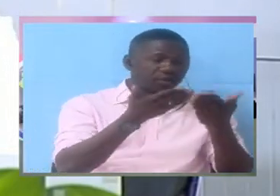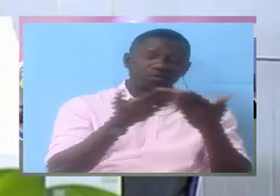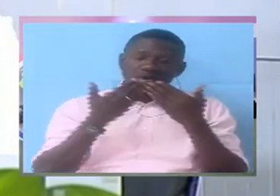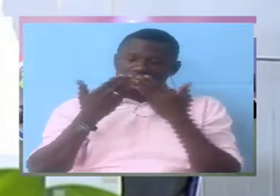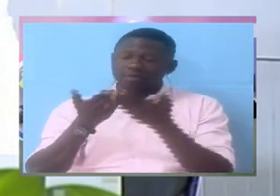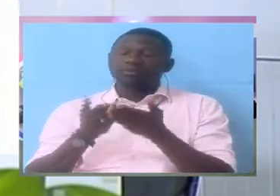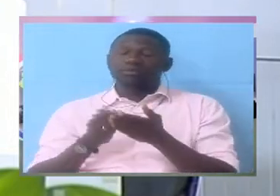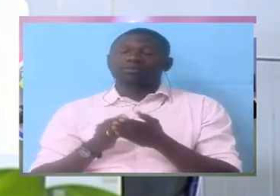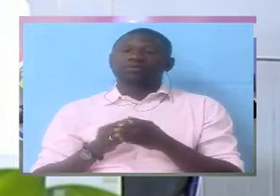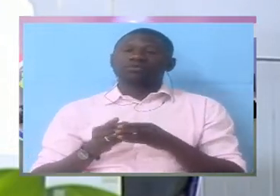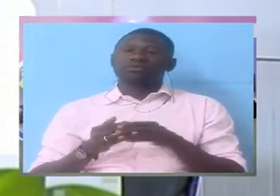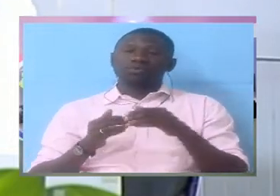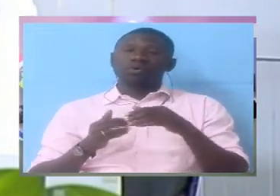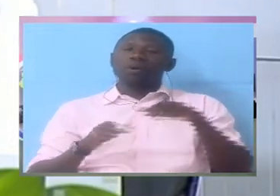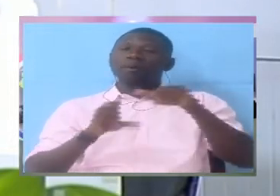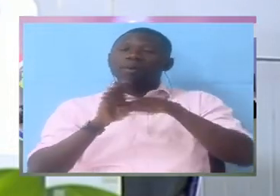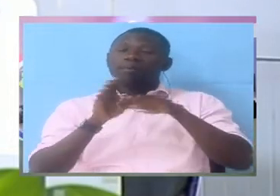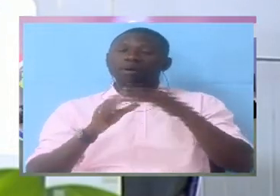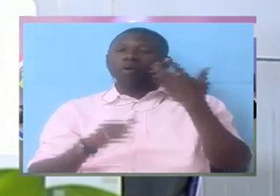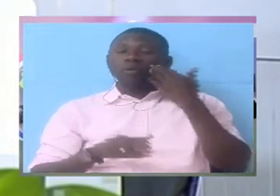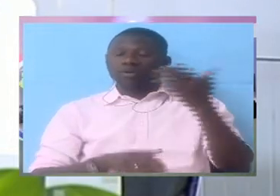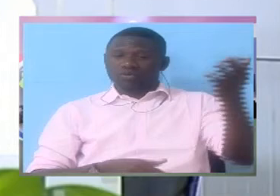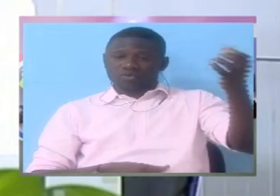As operatives, when they come to the office,